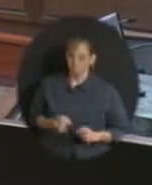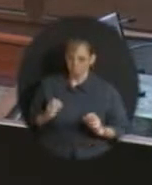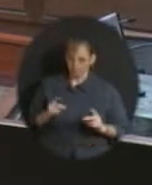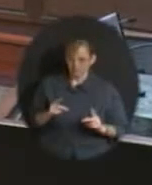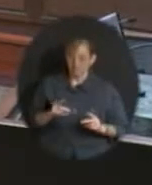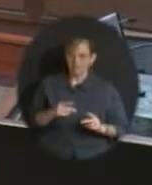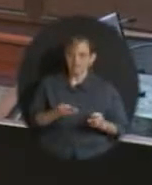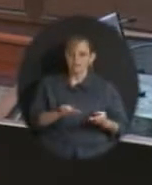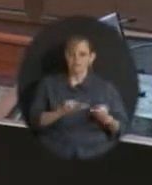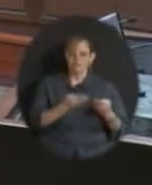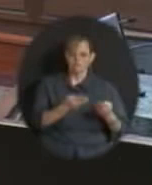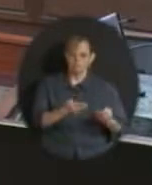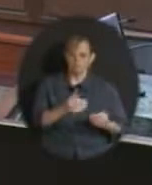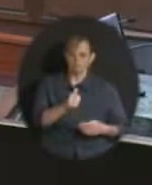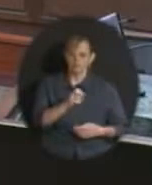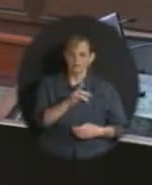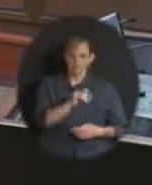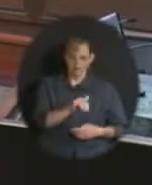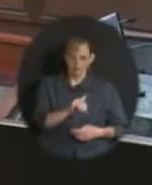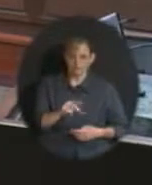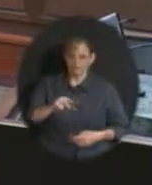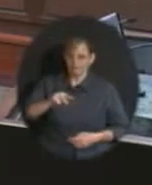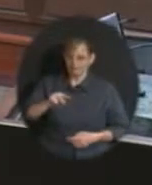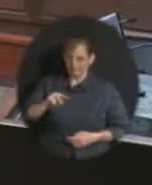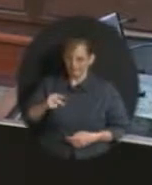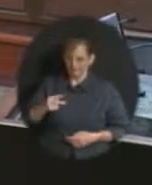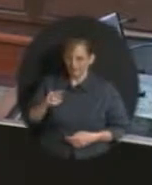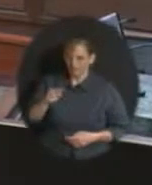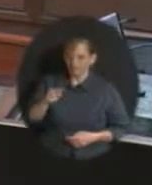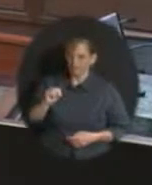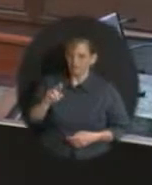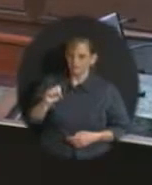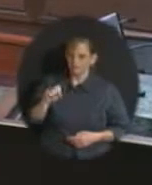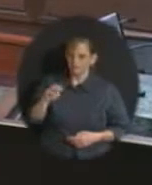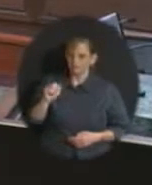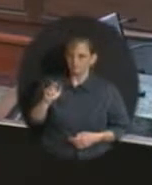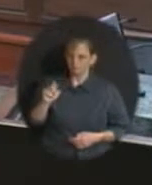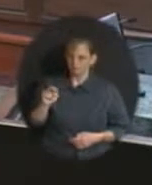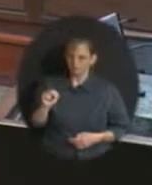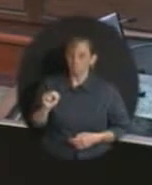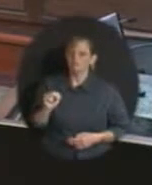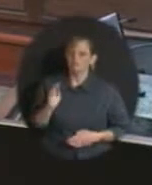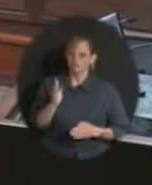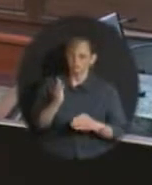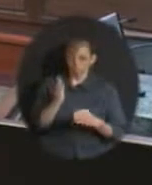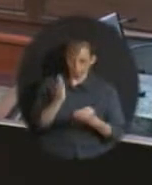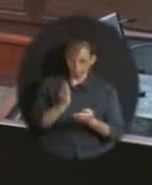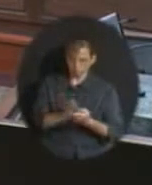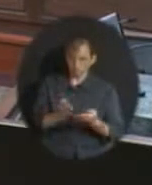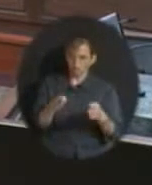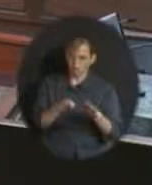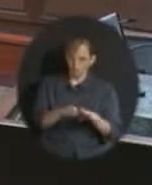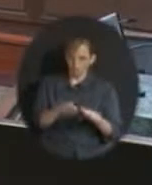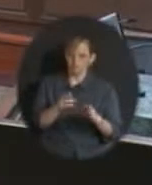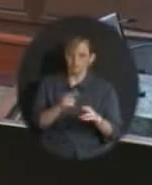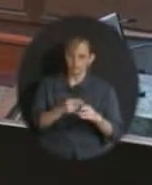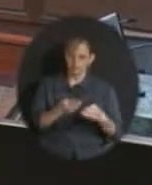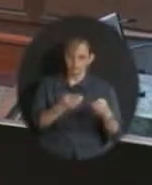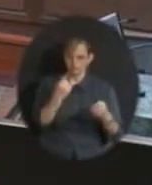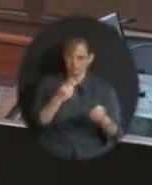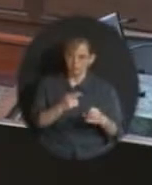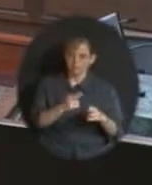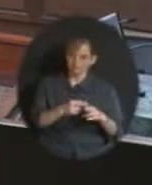Motion by Ms. Ashley and a second by Ms. Martin to cease the nominations for the nominating committee.